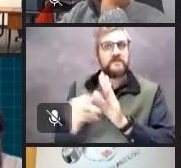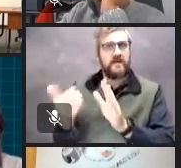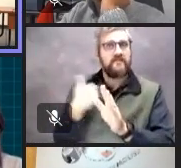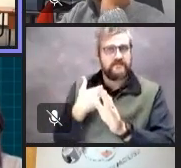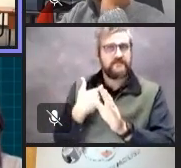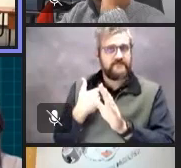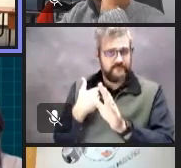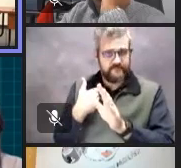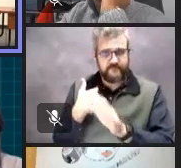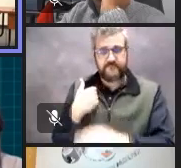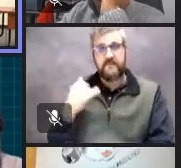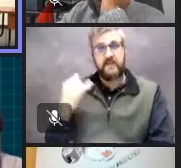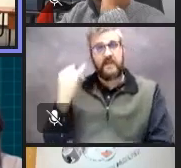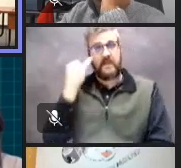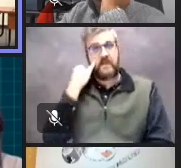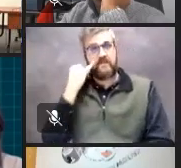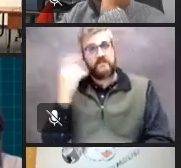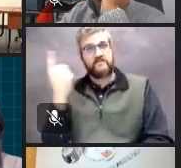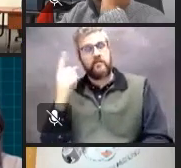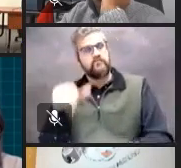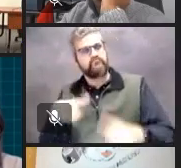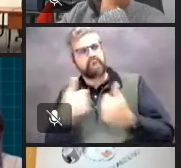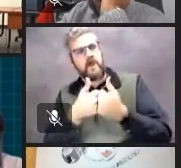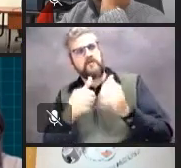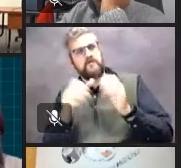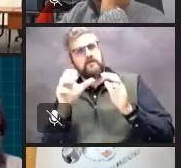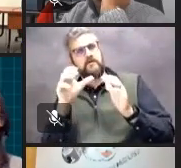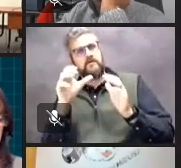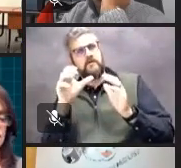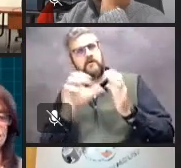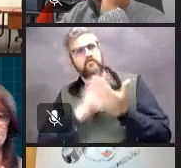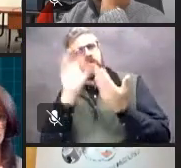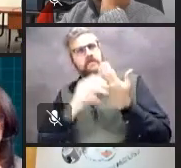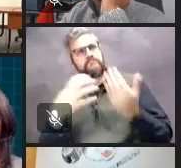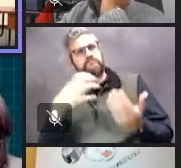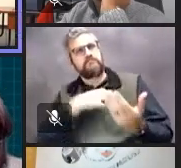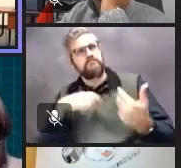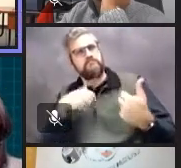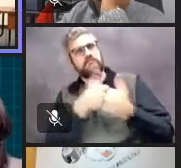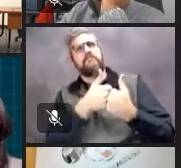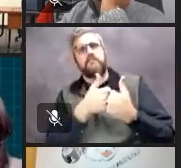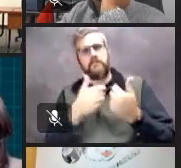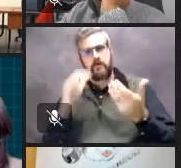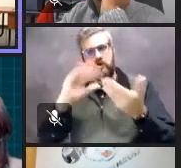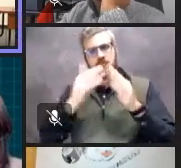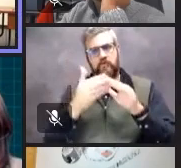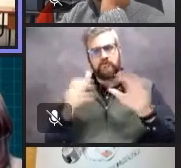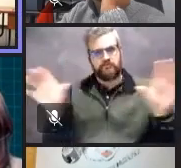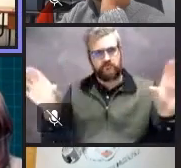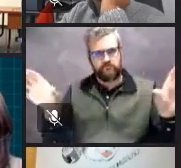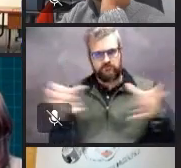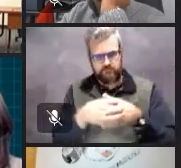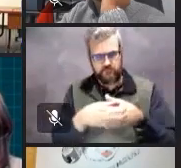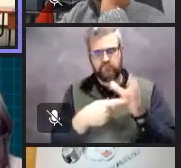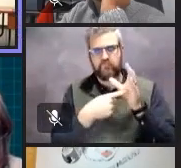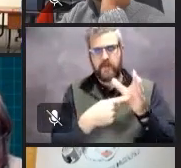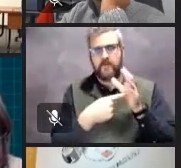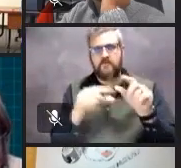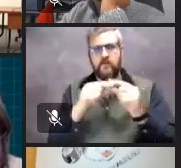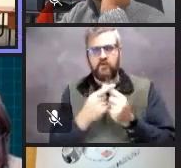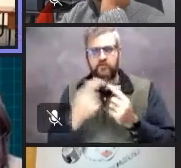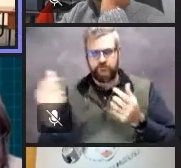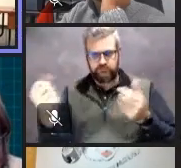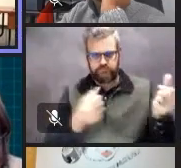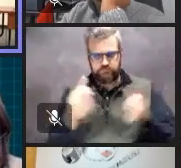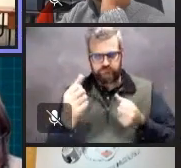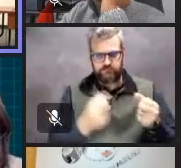If there's a challenge to the curriculum, that there's a process by which the community can, you bring together a representative group of citizens